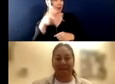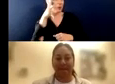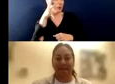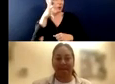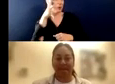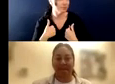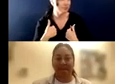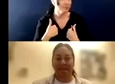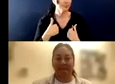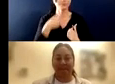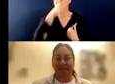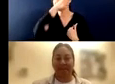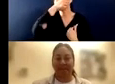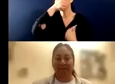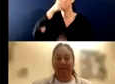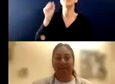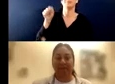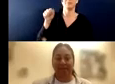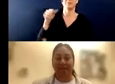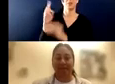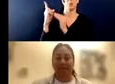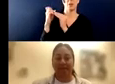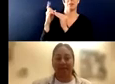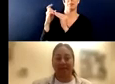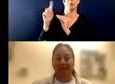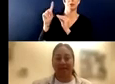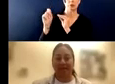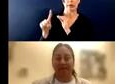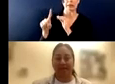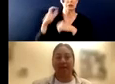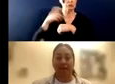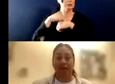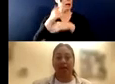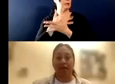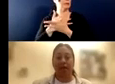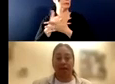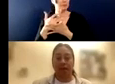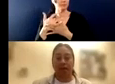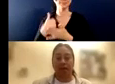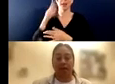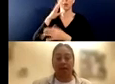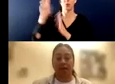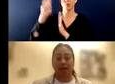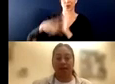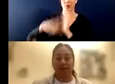do have one more question. We are running against the clock, so I'm going to read this one.